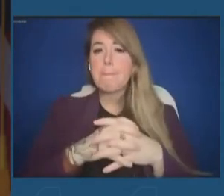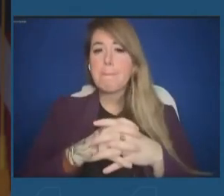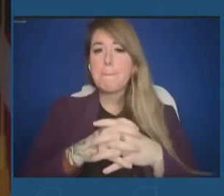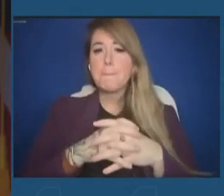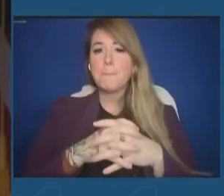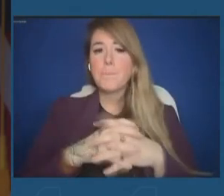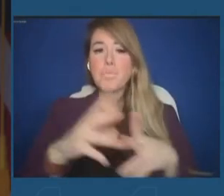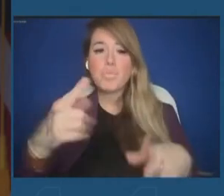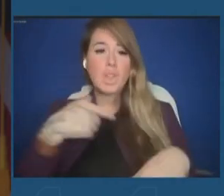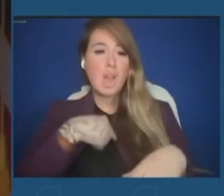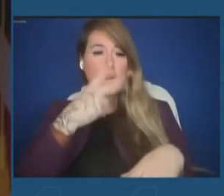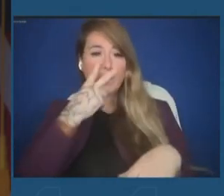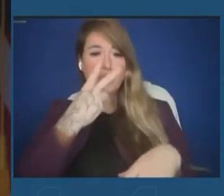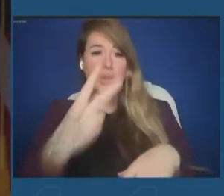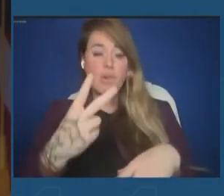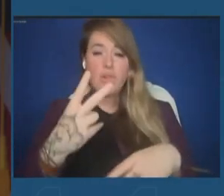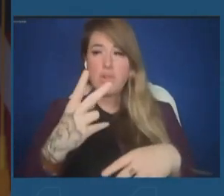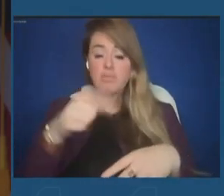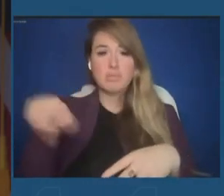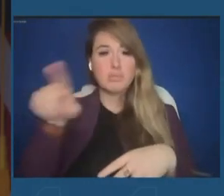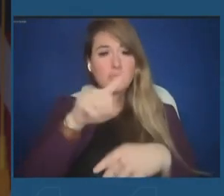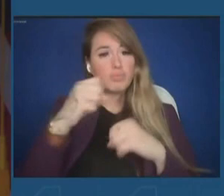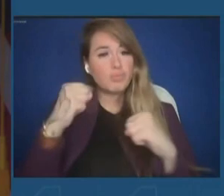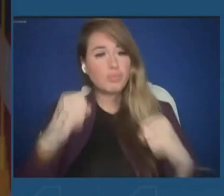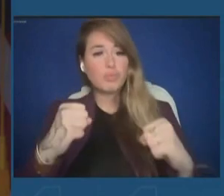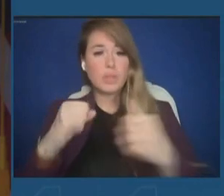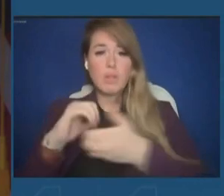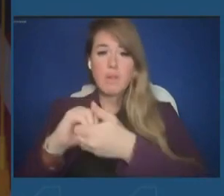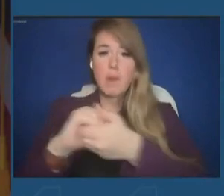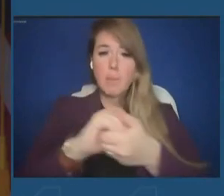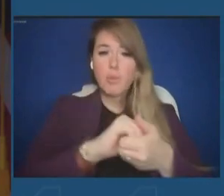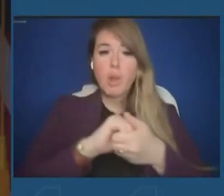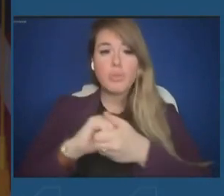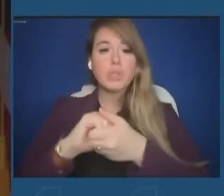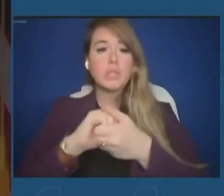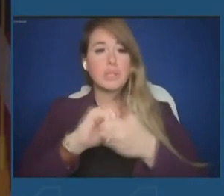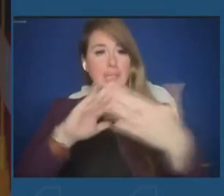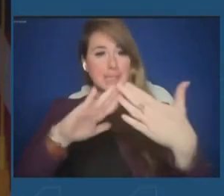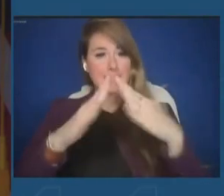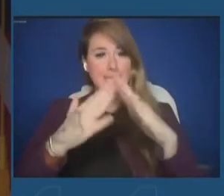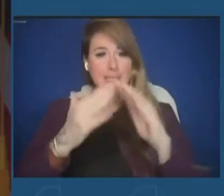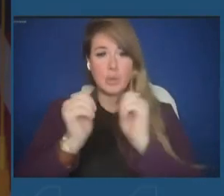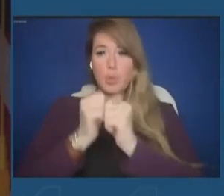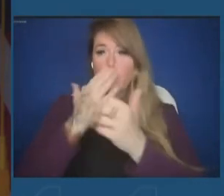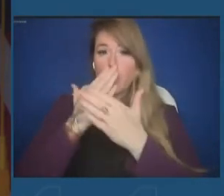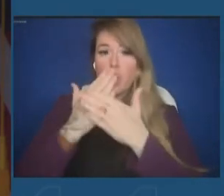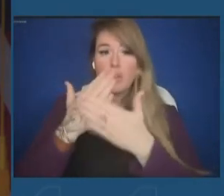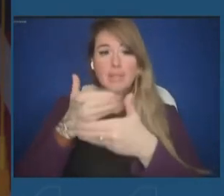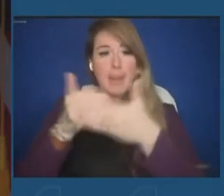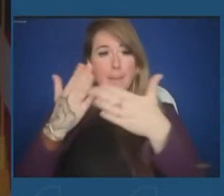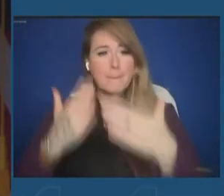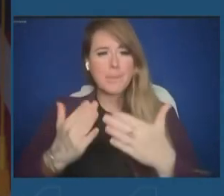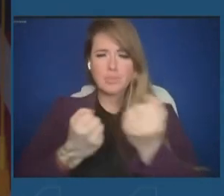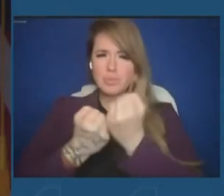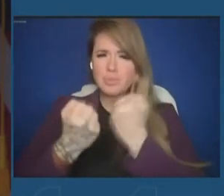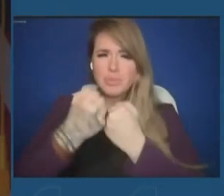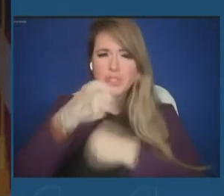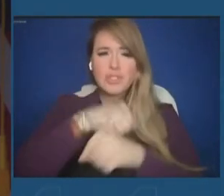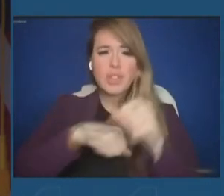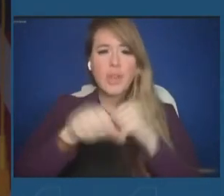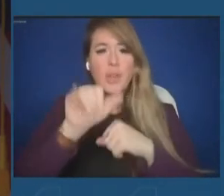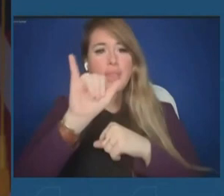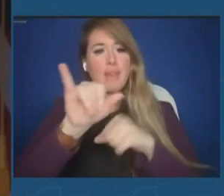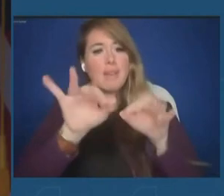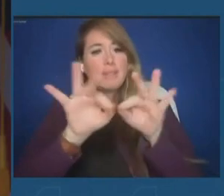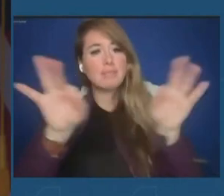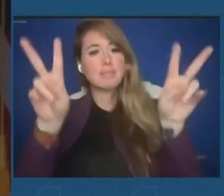I saw resilience, camaraderie, the city of good neighbors being so much more than a slogan, but it was also the region